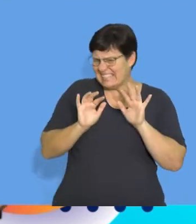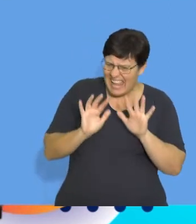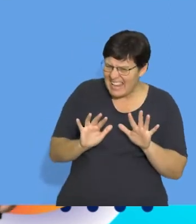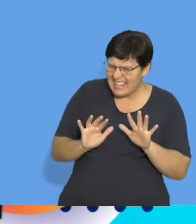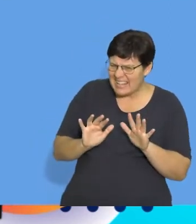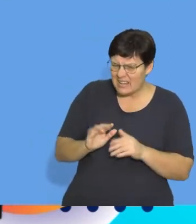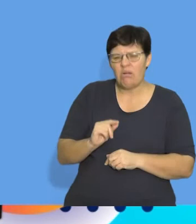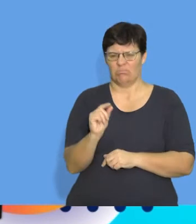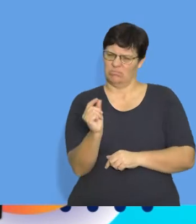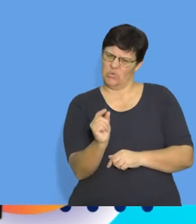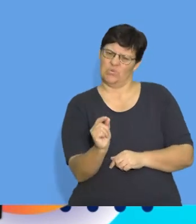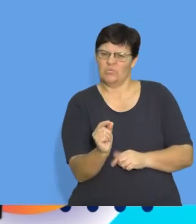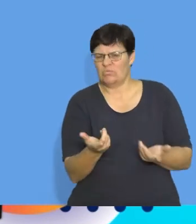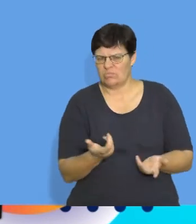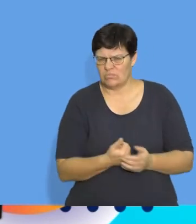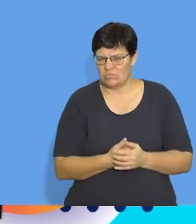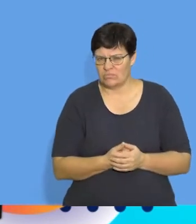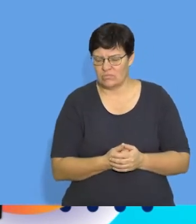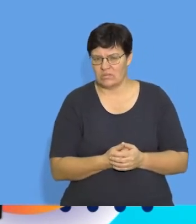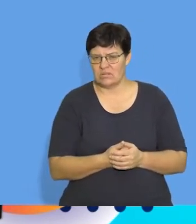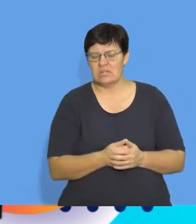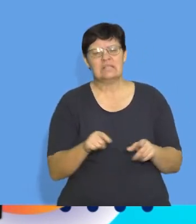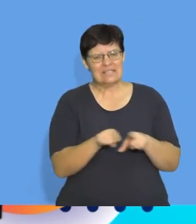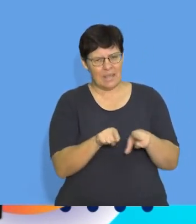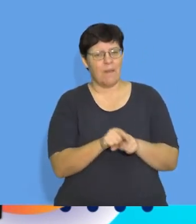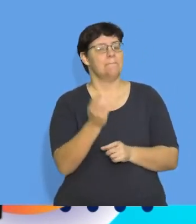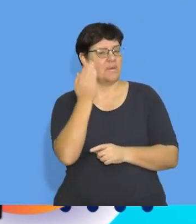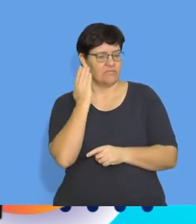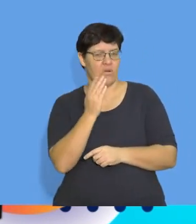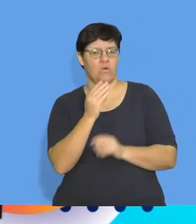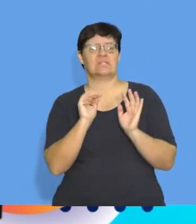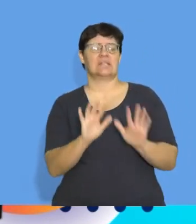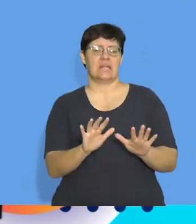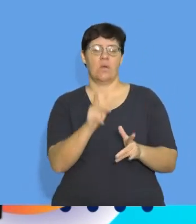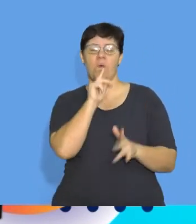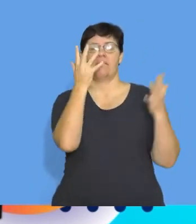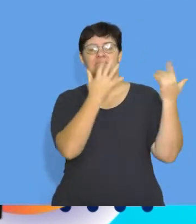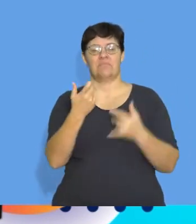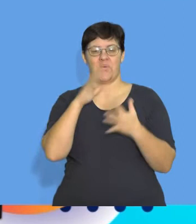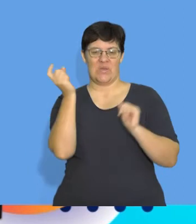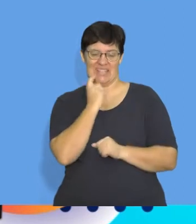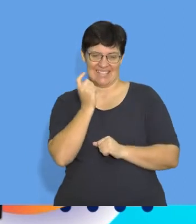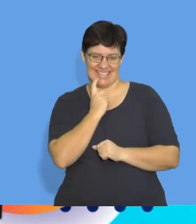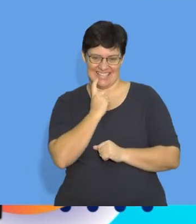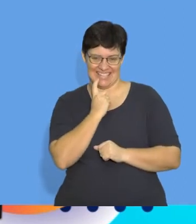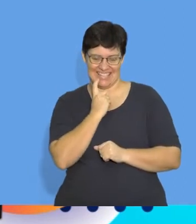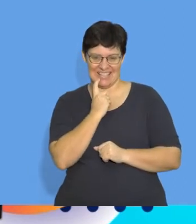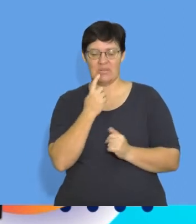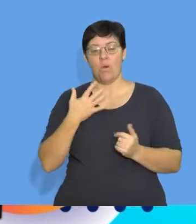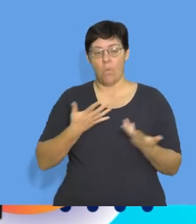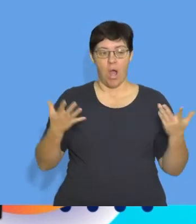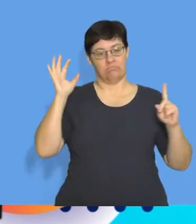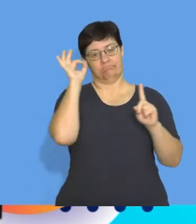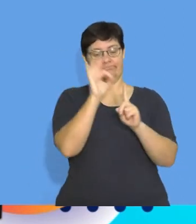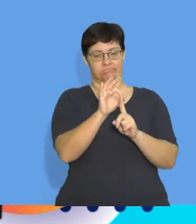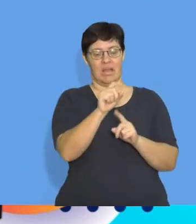close enough, okay? We also used to use 10 just because it made the calculations easier, but now we want to be more accurate,